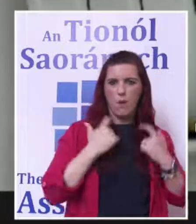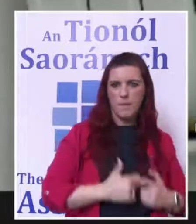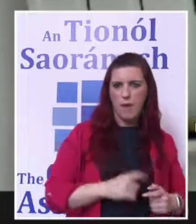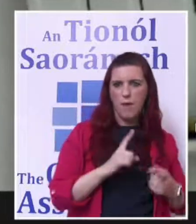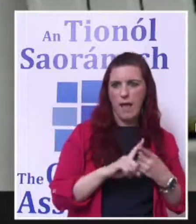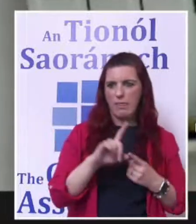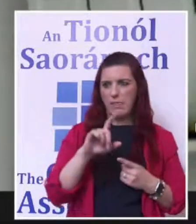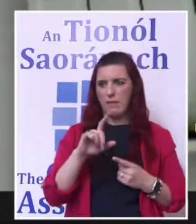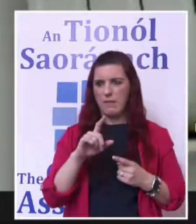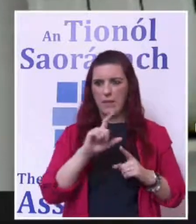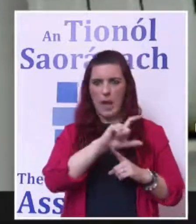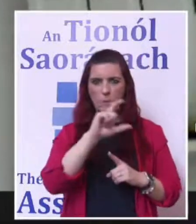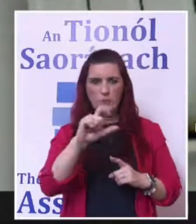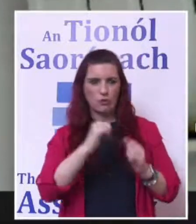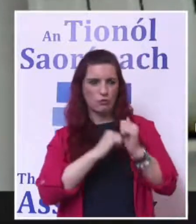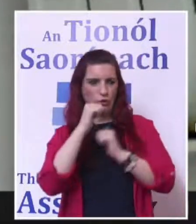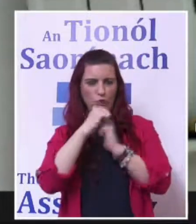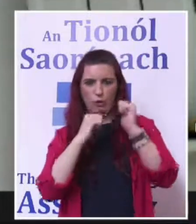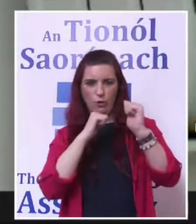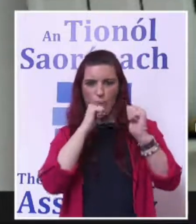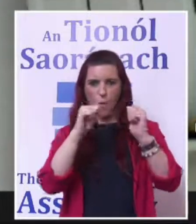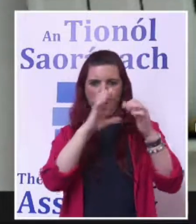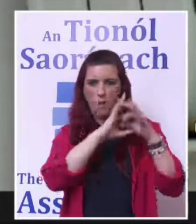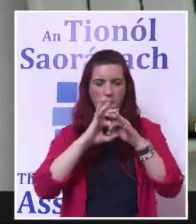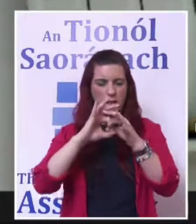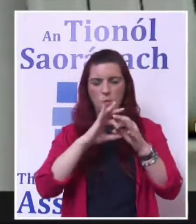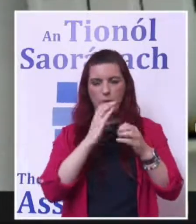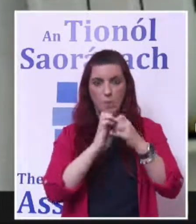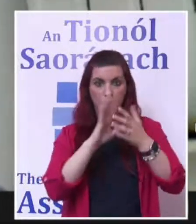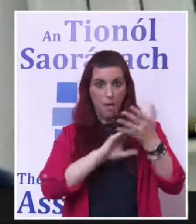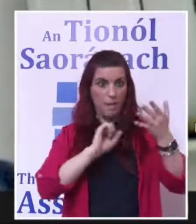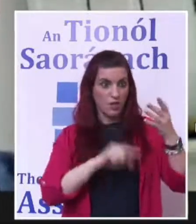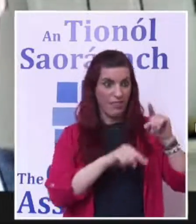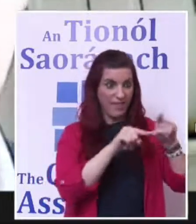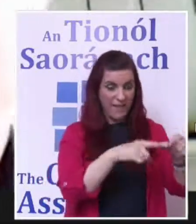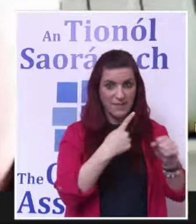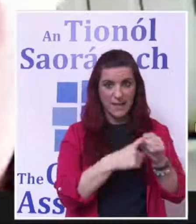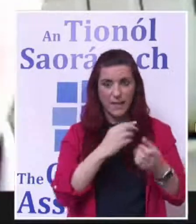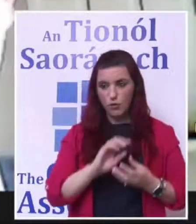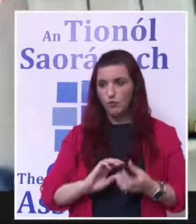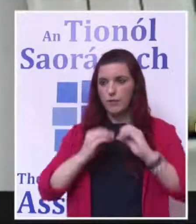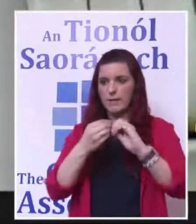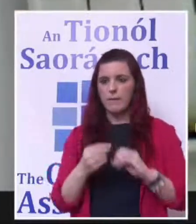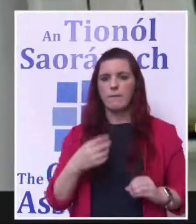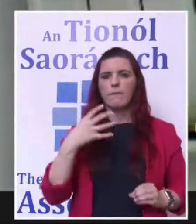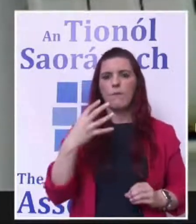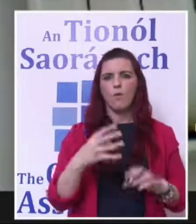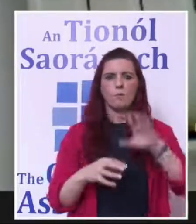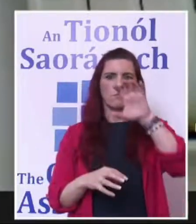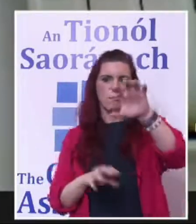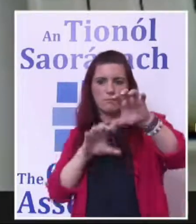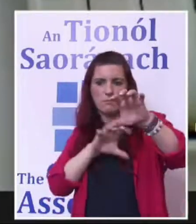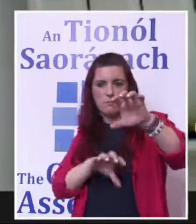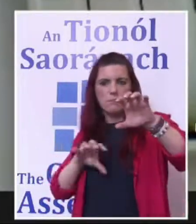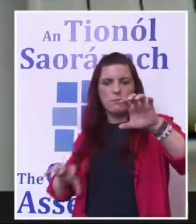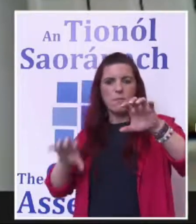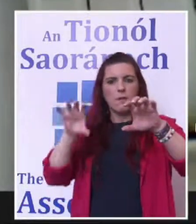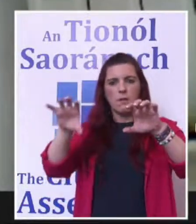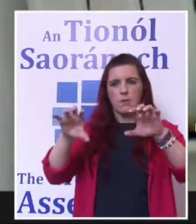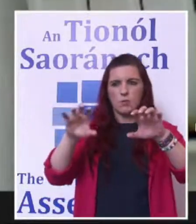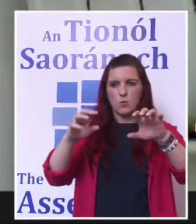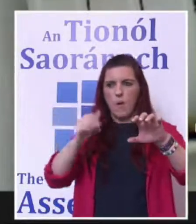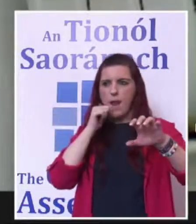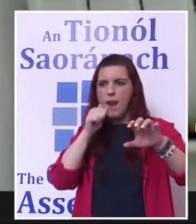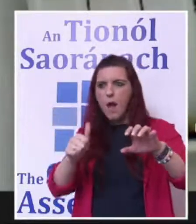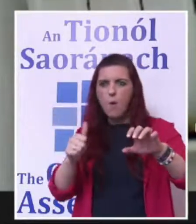regional council structure. So they ended up having to create boards across the city region to